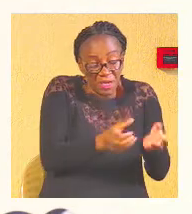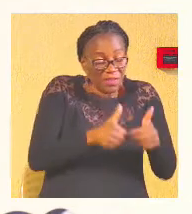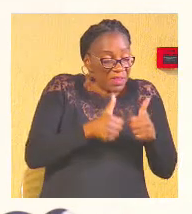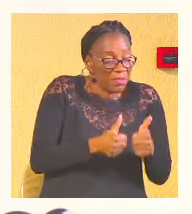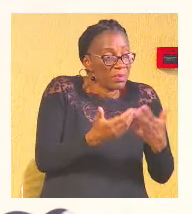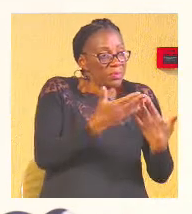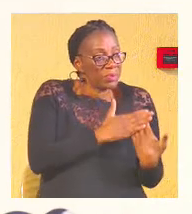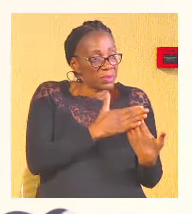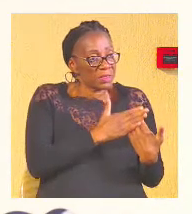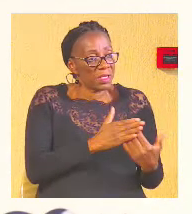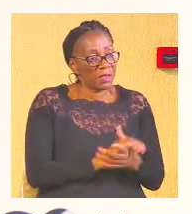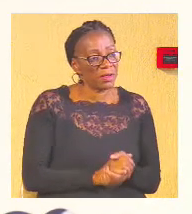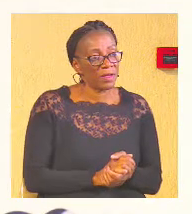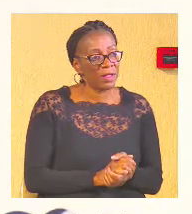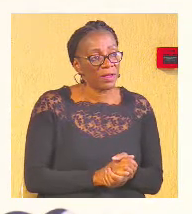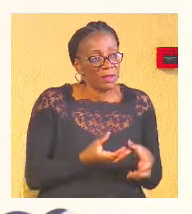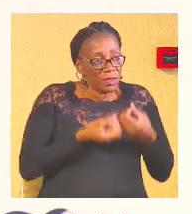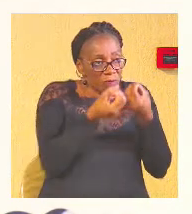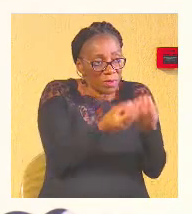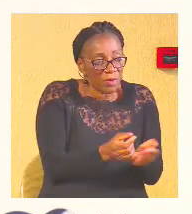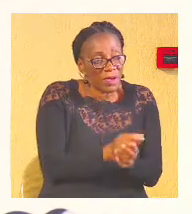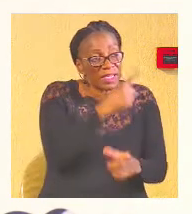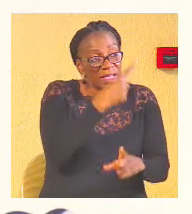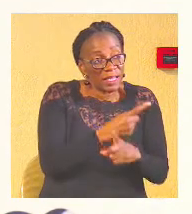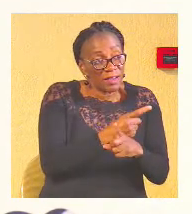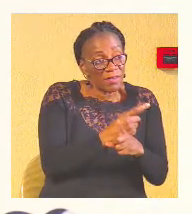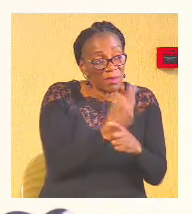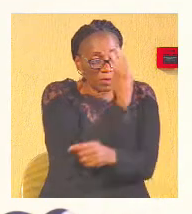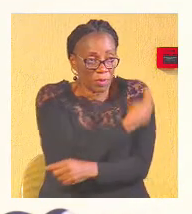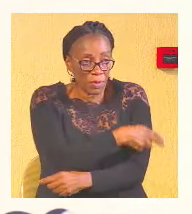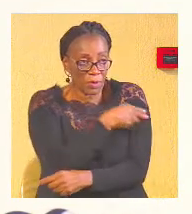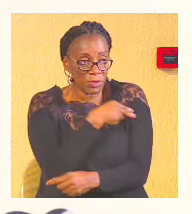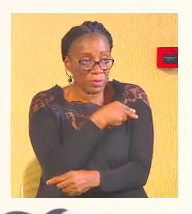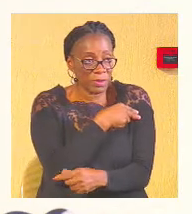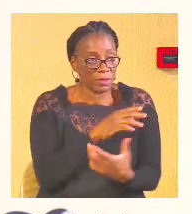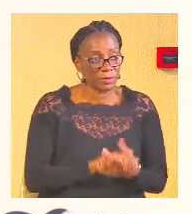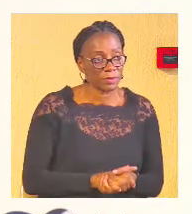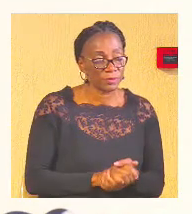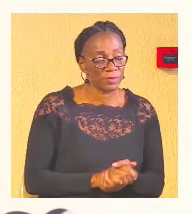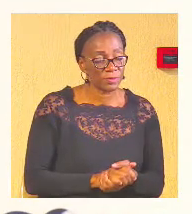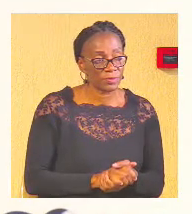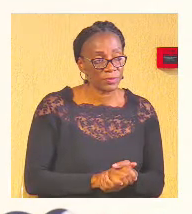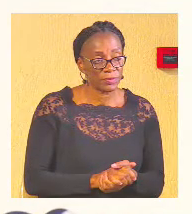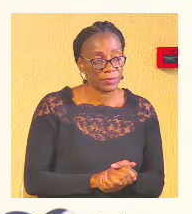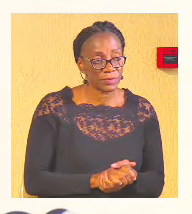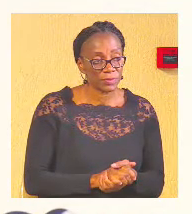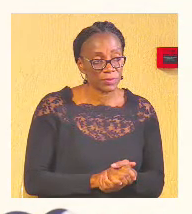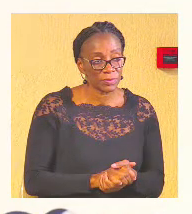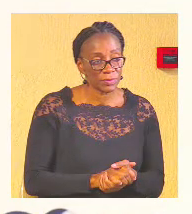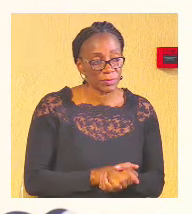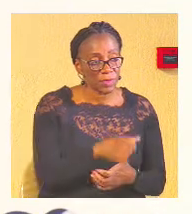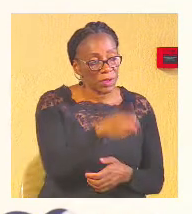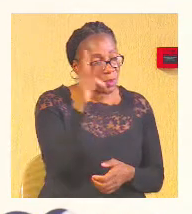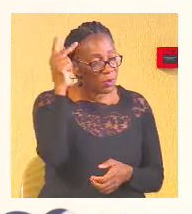provide in our public health care services or elsewhere should it become necessary. Because as you know, we have